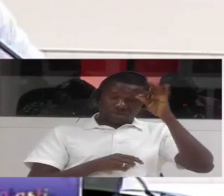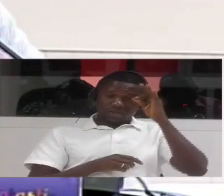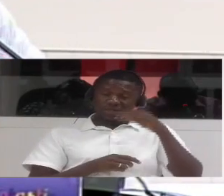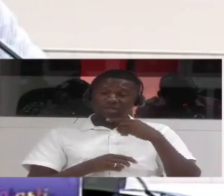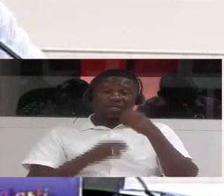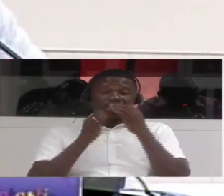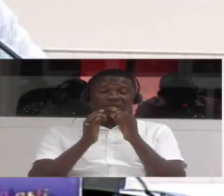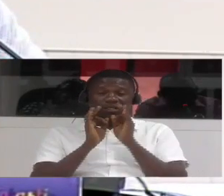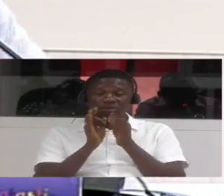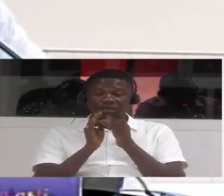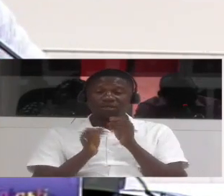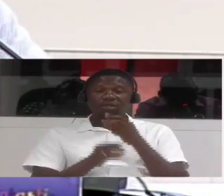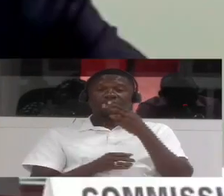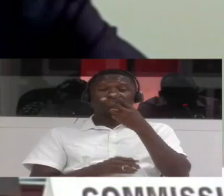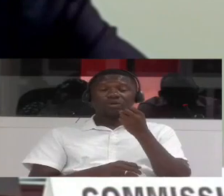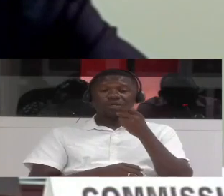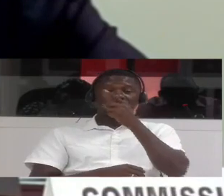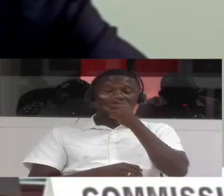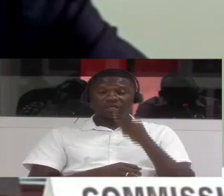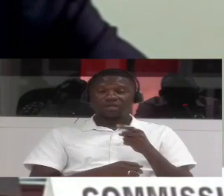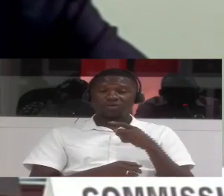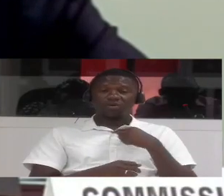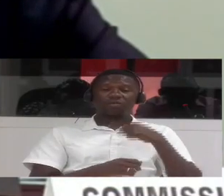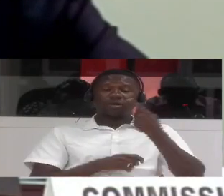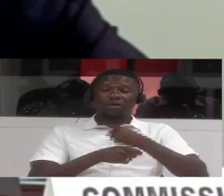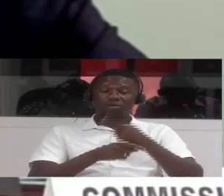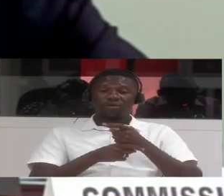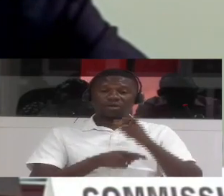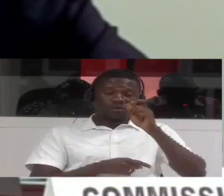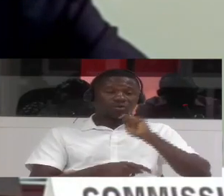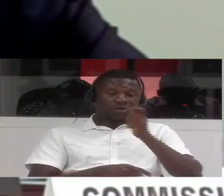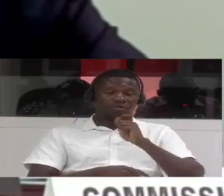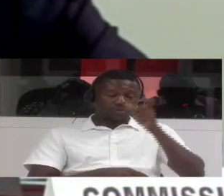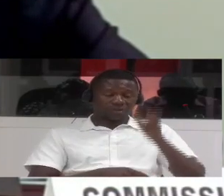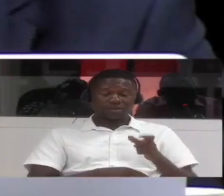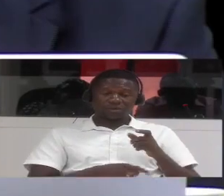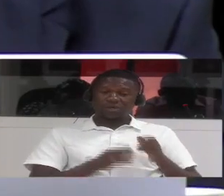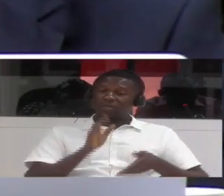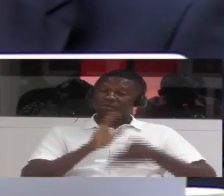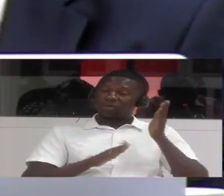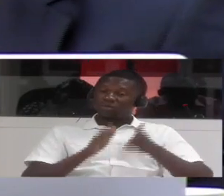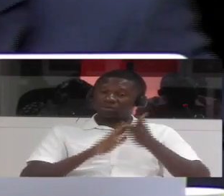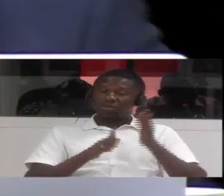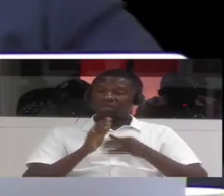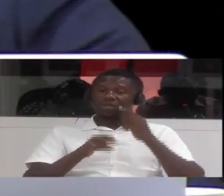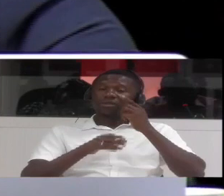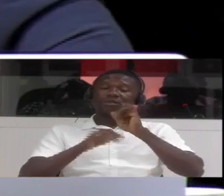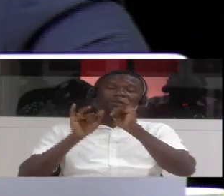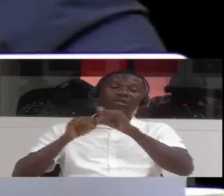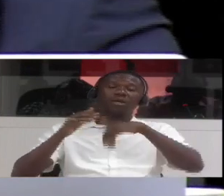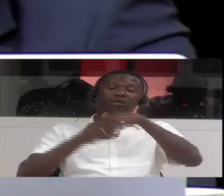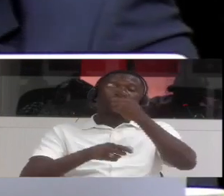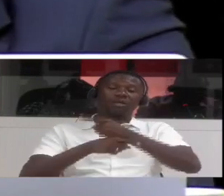living in exile at the time. 20%. That's one-fifth. That's a